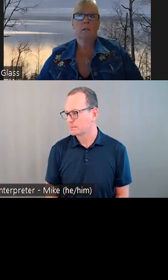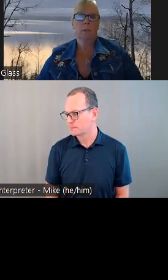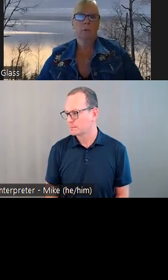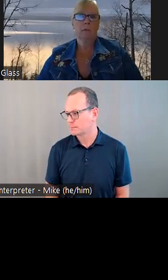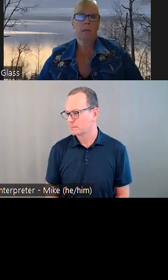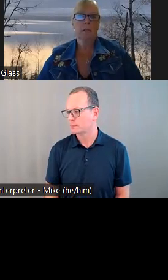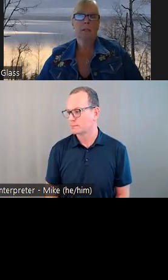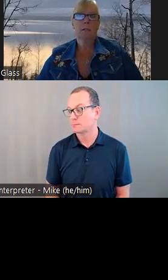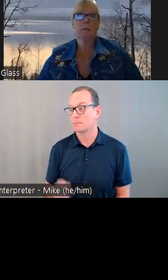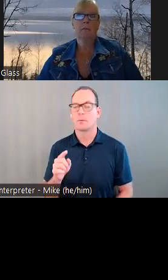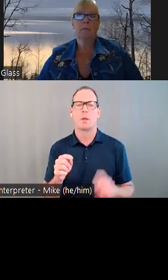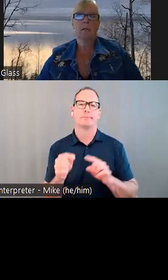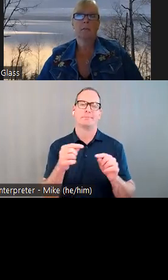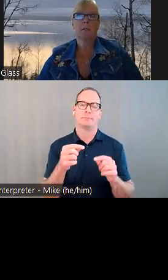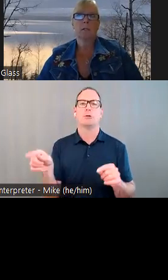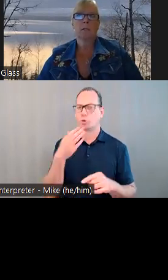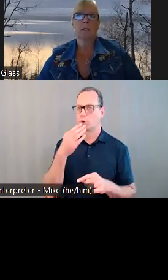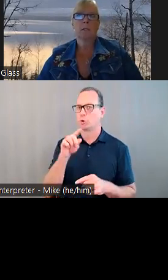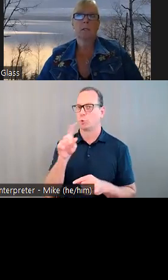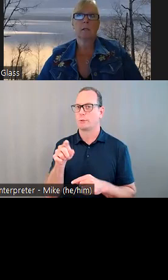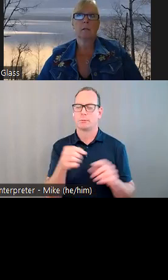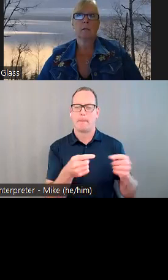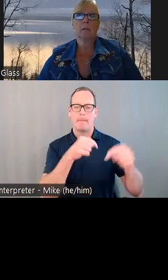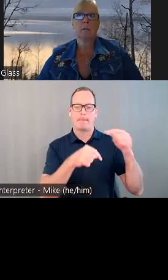3, I'm going to flip back to that slide for just a sec,